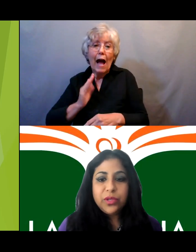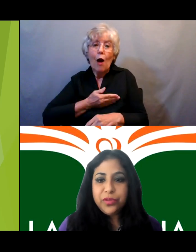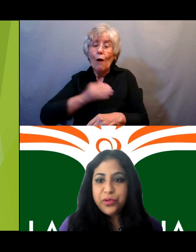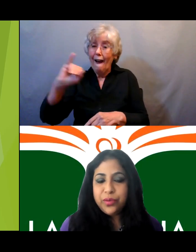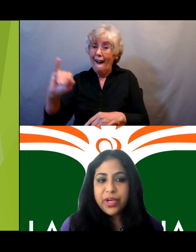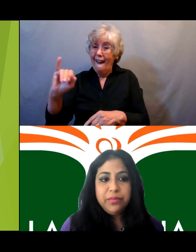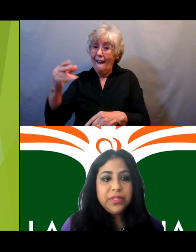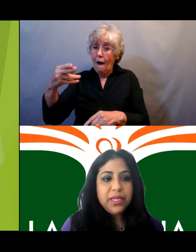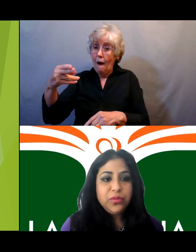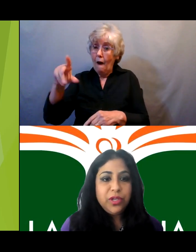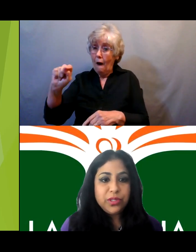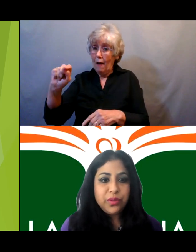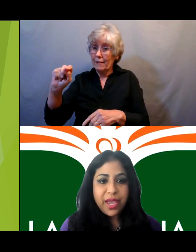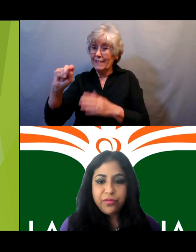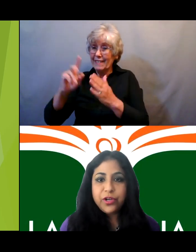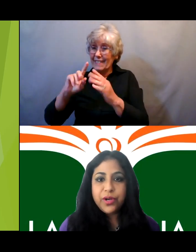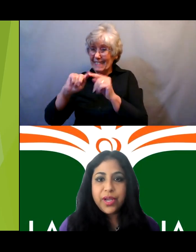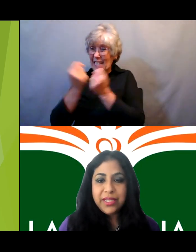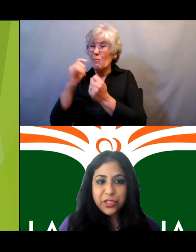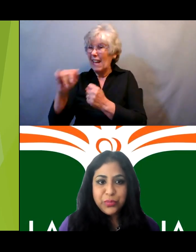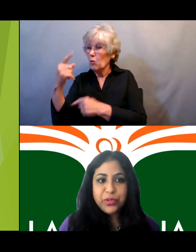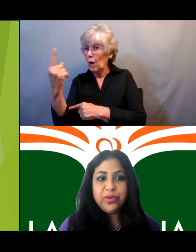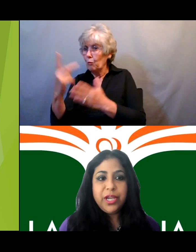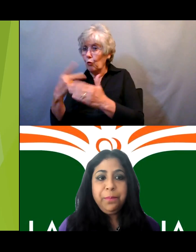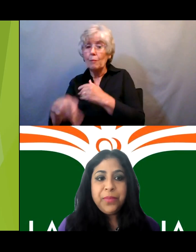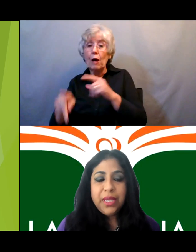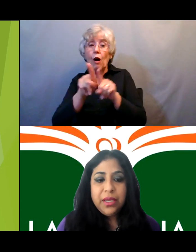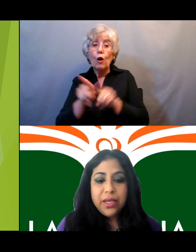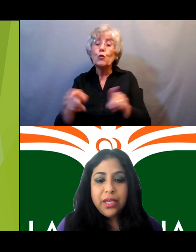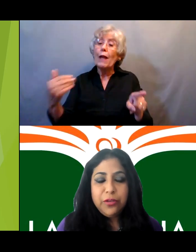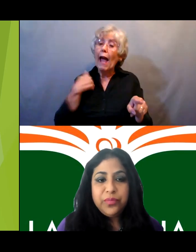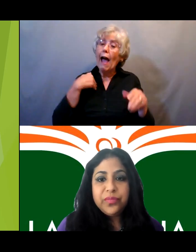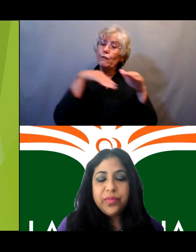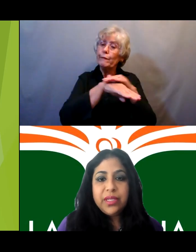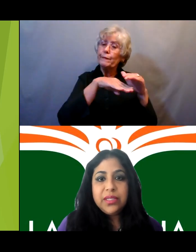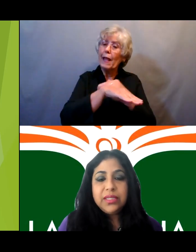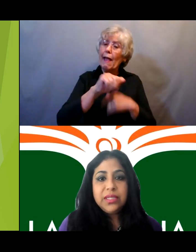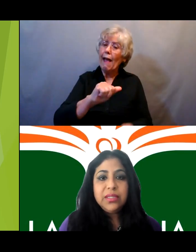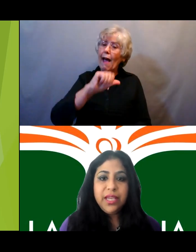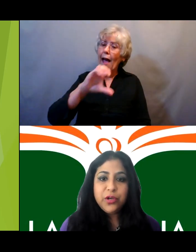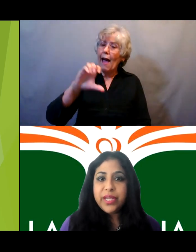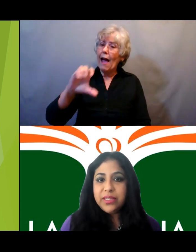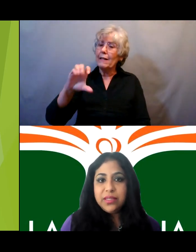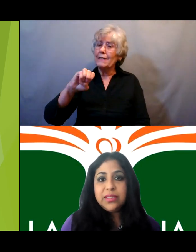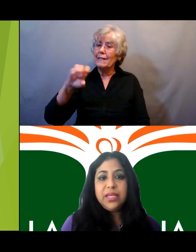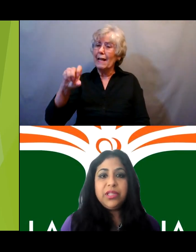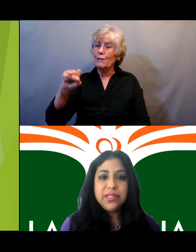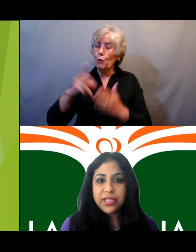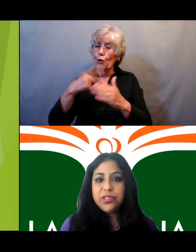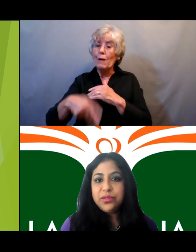is one of the programs, and we also have our Access program. And this is a